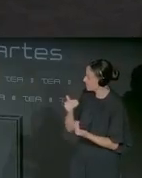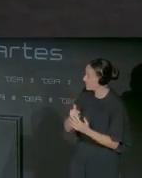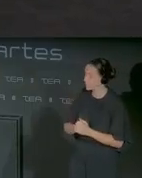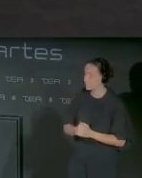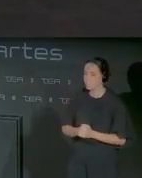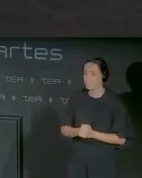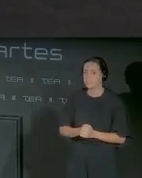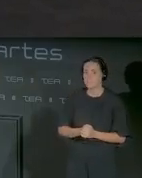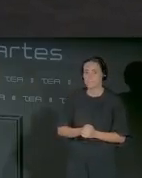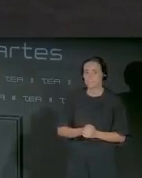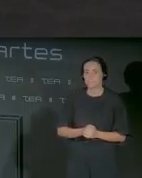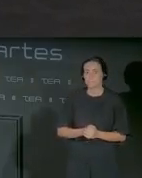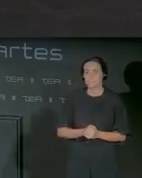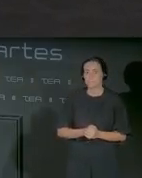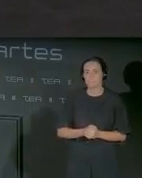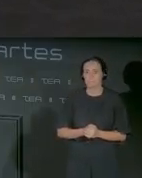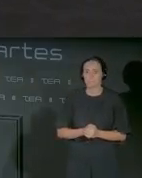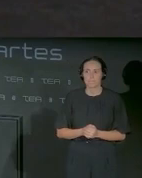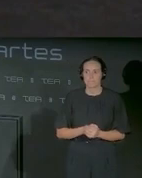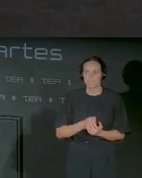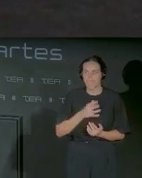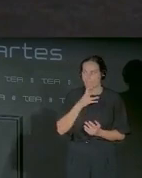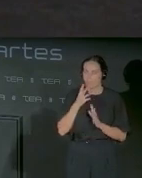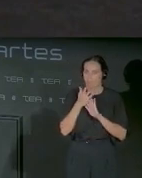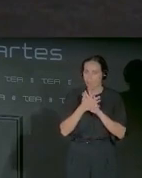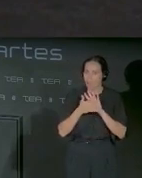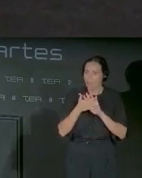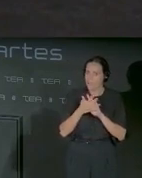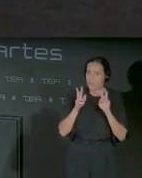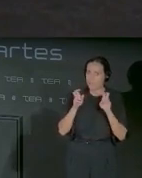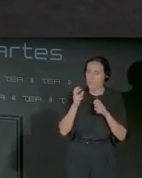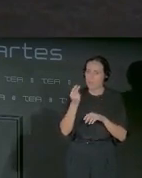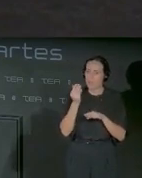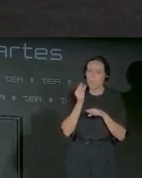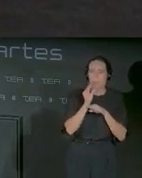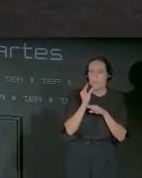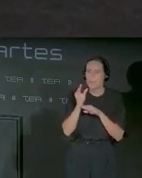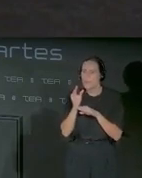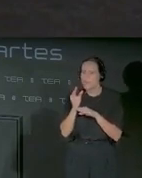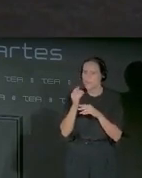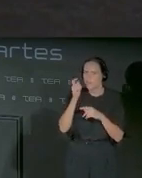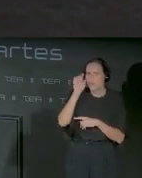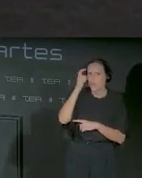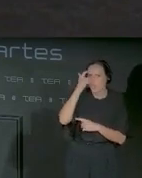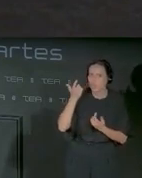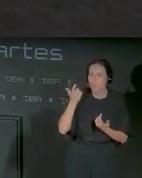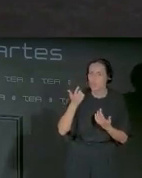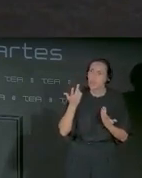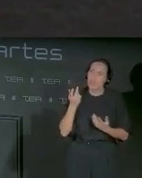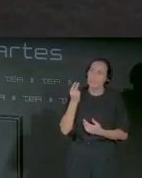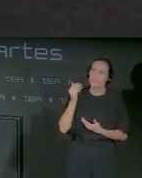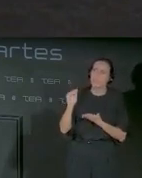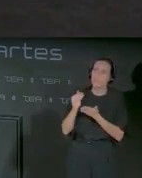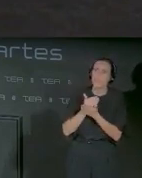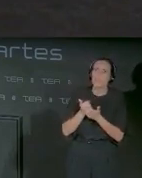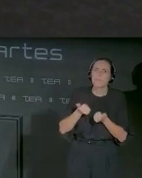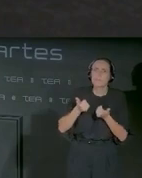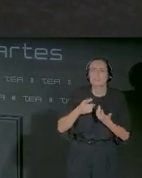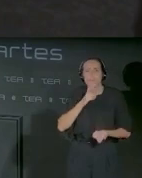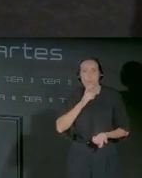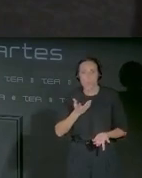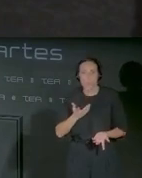we talk a lot about funding and getting more money, but we also, games are competing on a global market. The